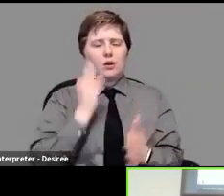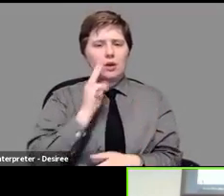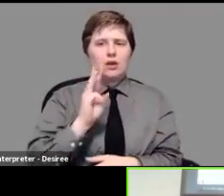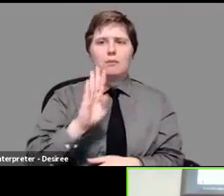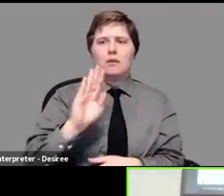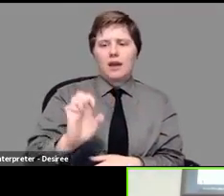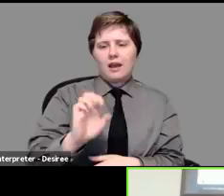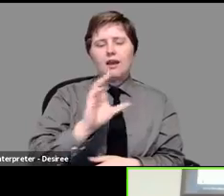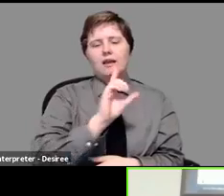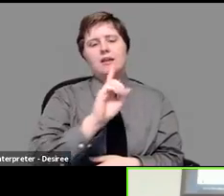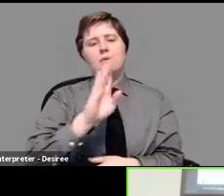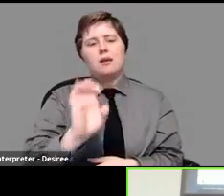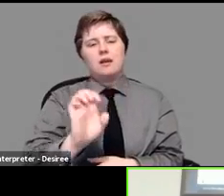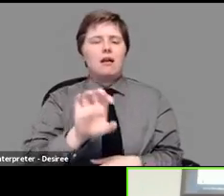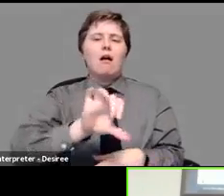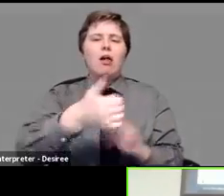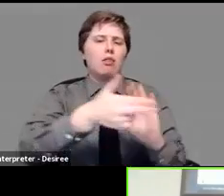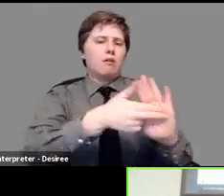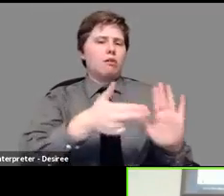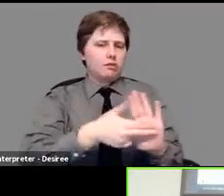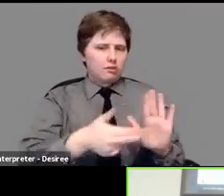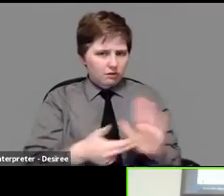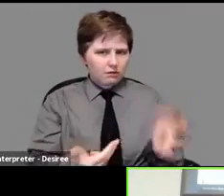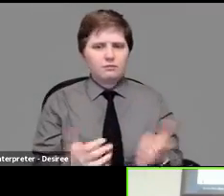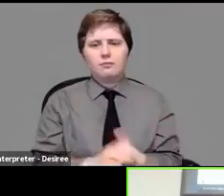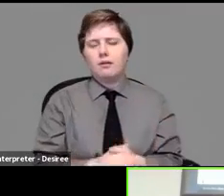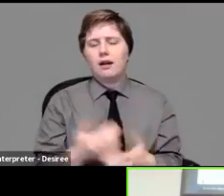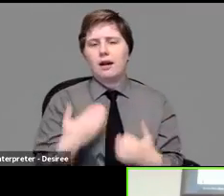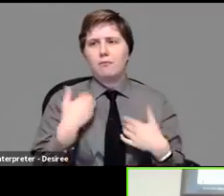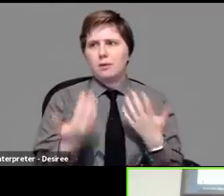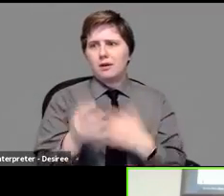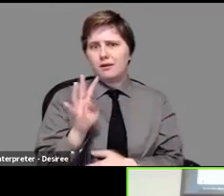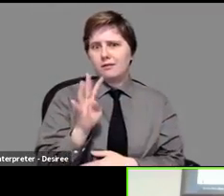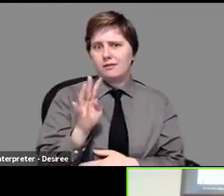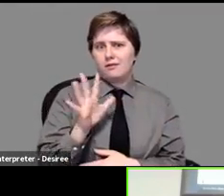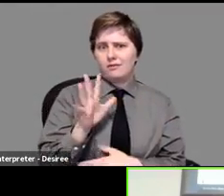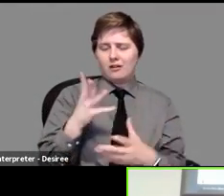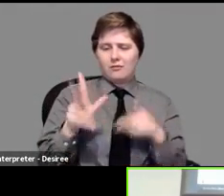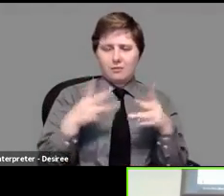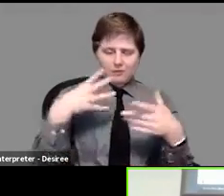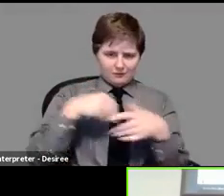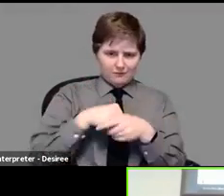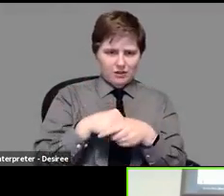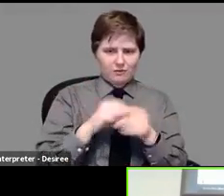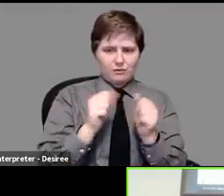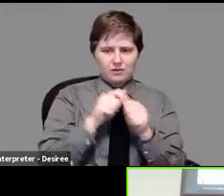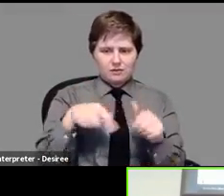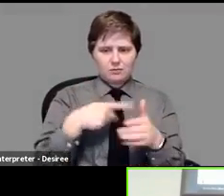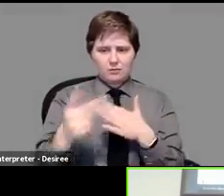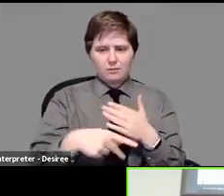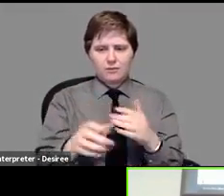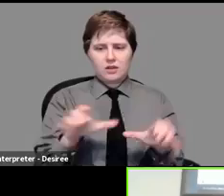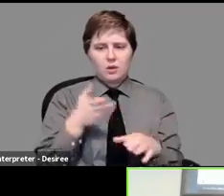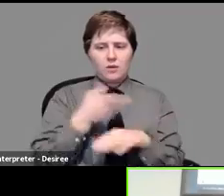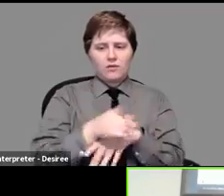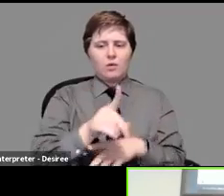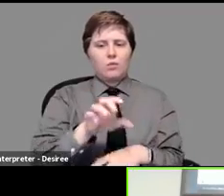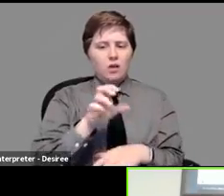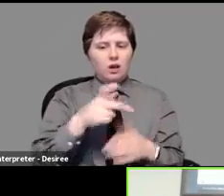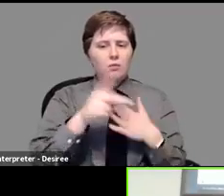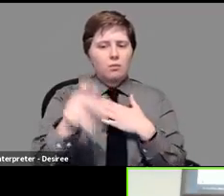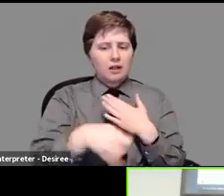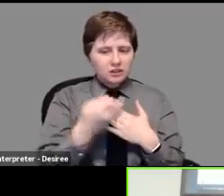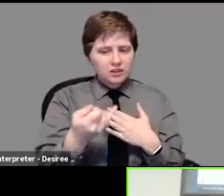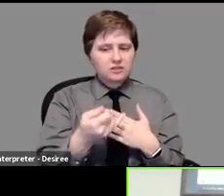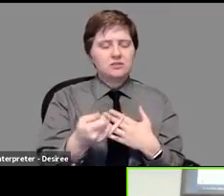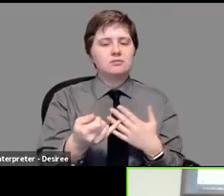DBE or other designations. I mean, we have probably 45 participants. We've done over 100 projects, and we've been able